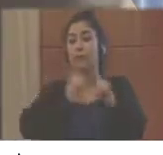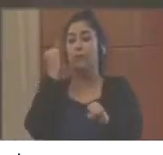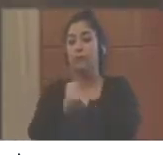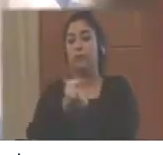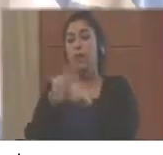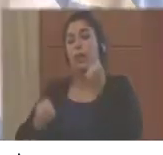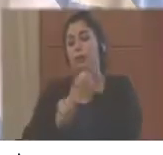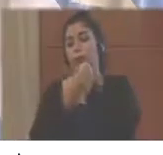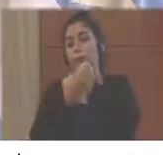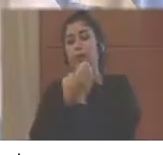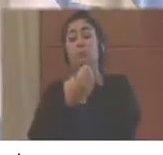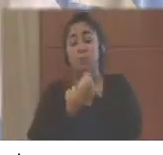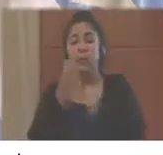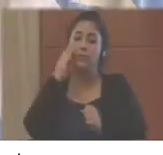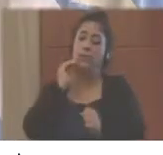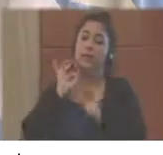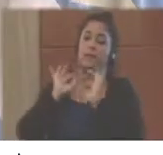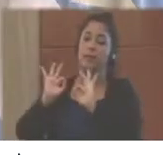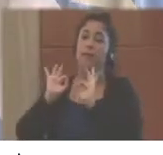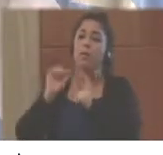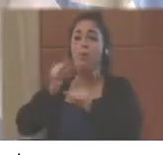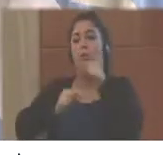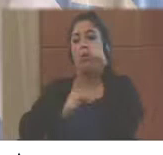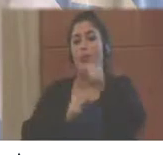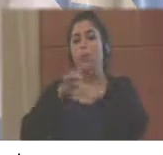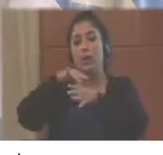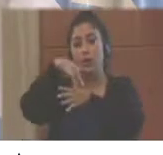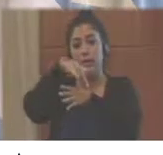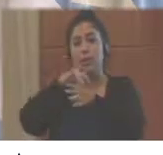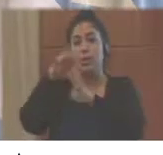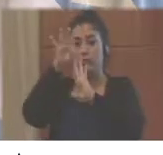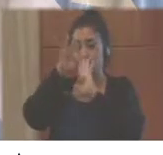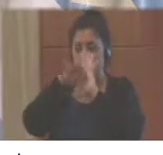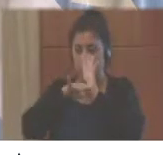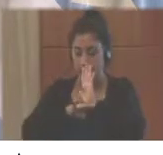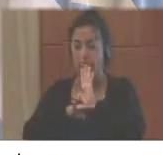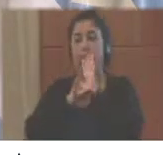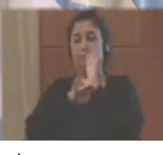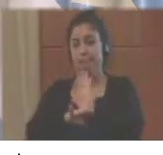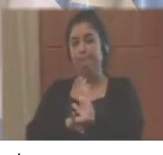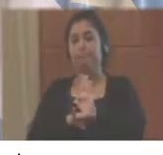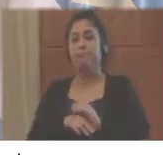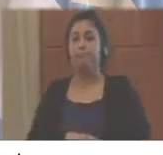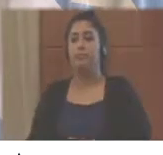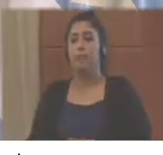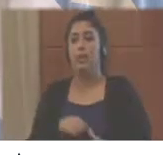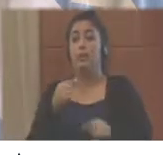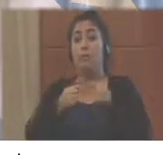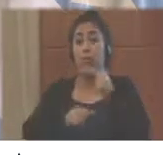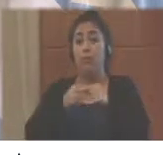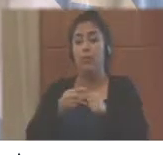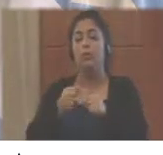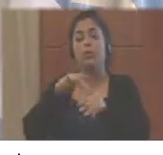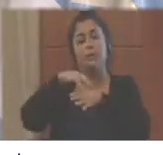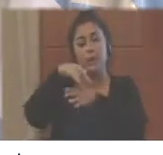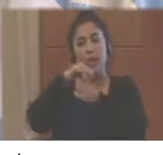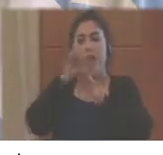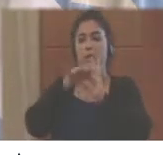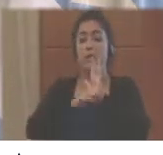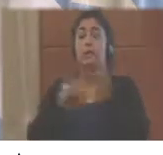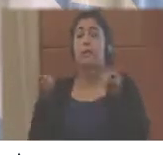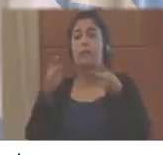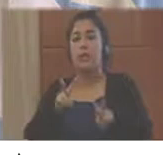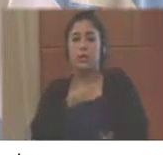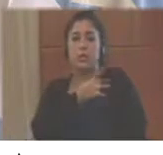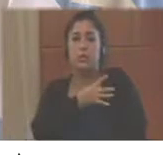international community as one of the 3 best experiences in America in terms of risk reduction,